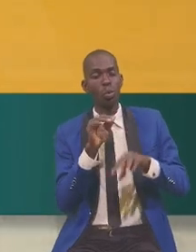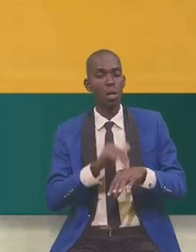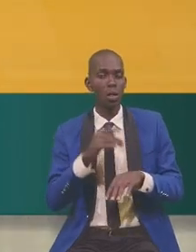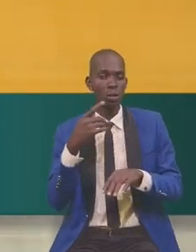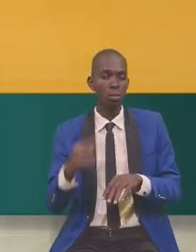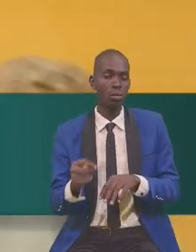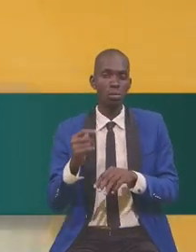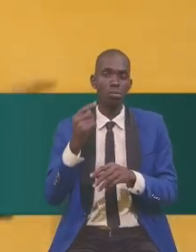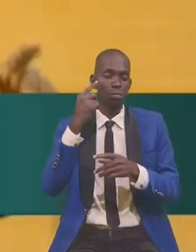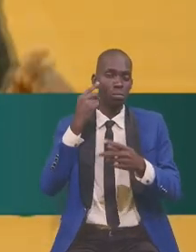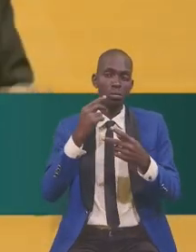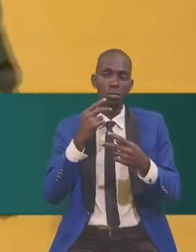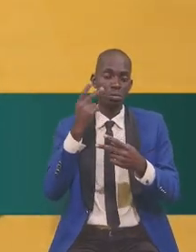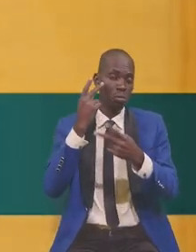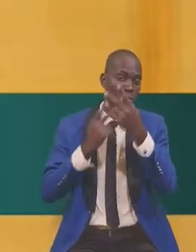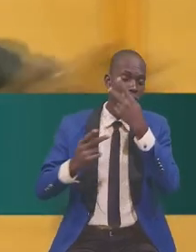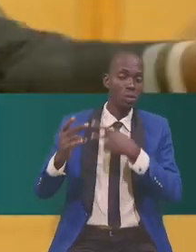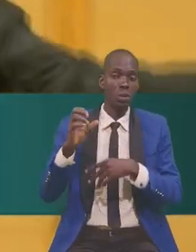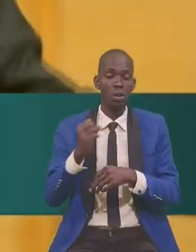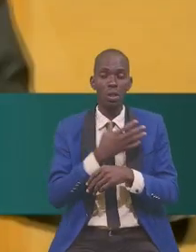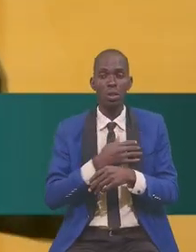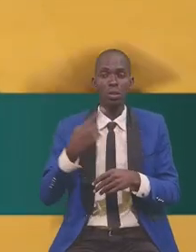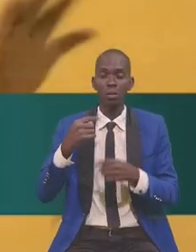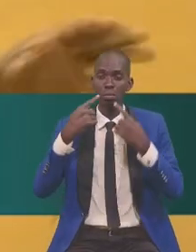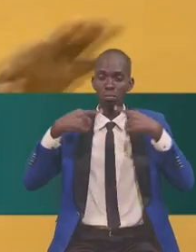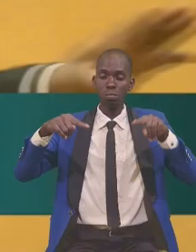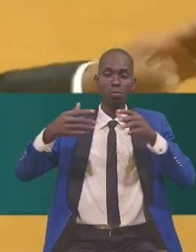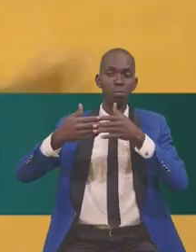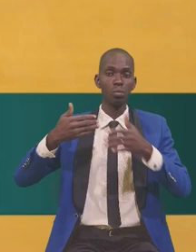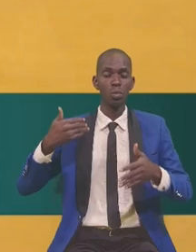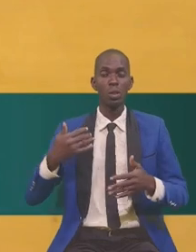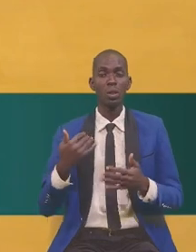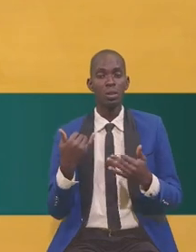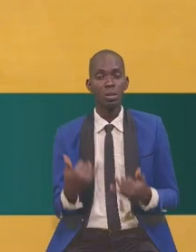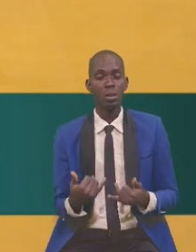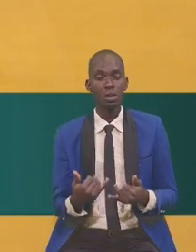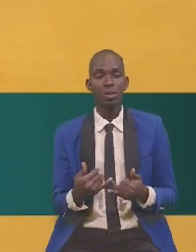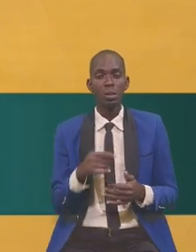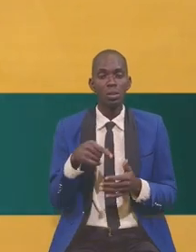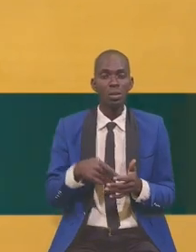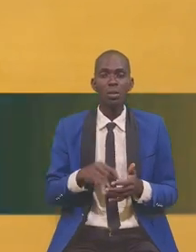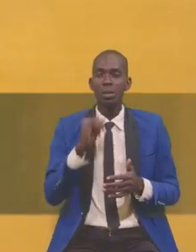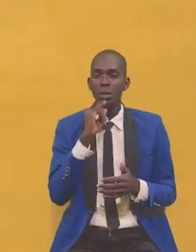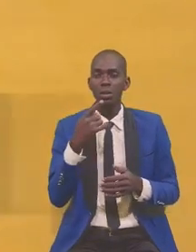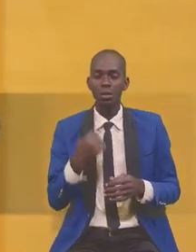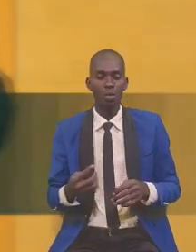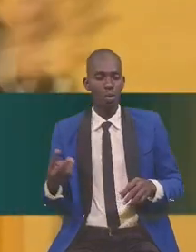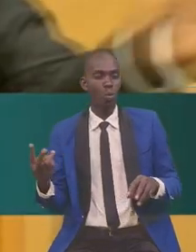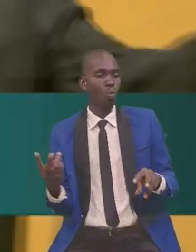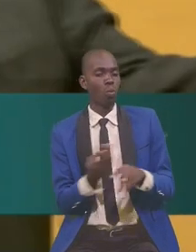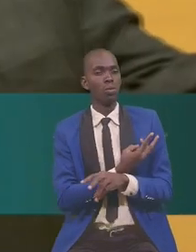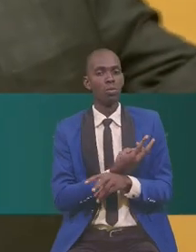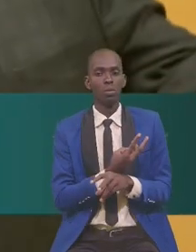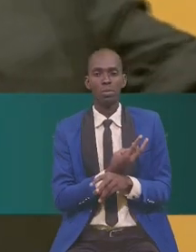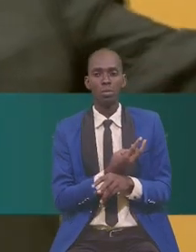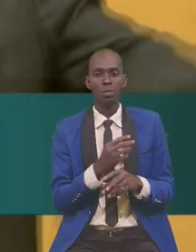at the prophecy is on both sides. On this side, there's the worsening condition of the world. On this side, there